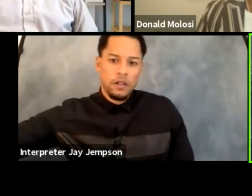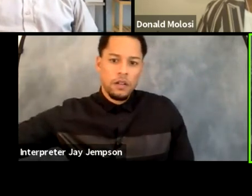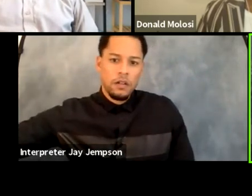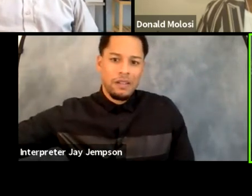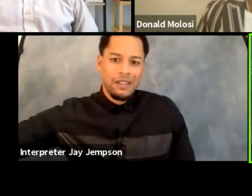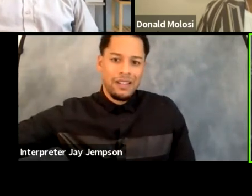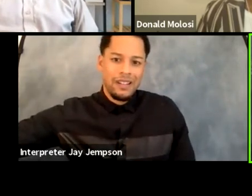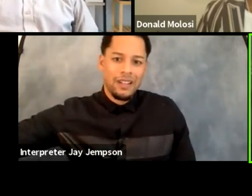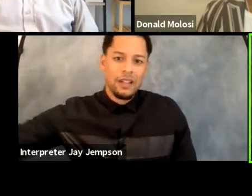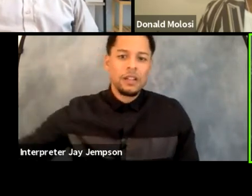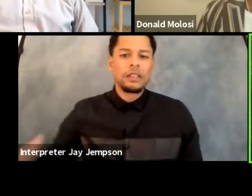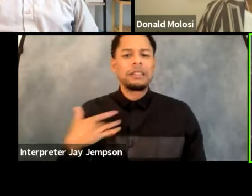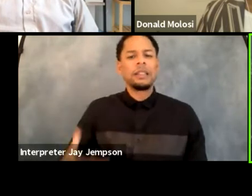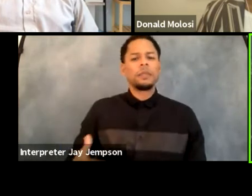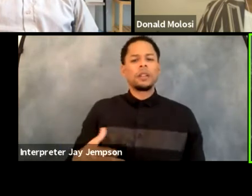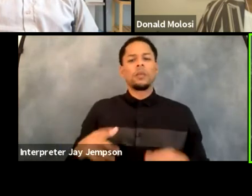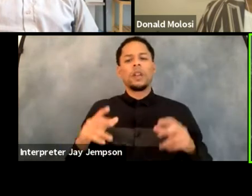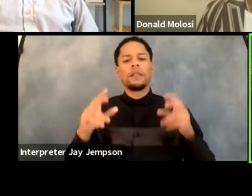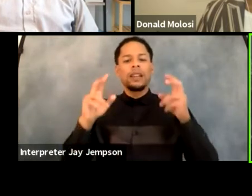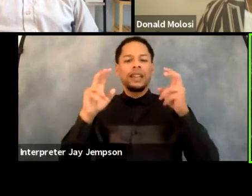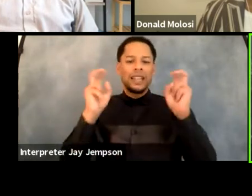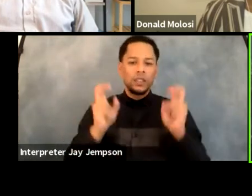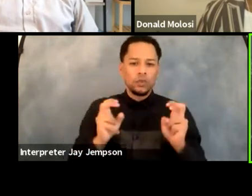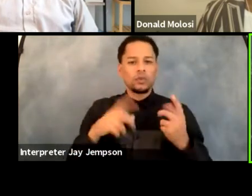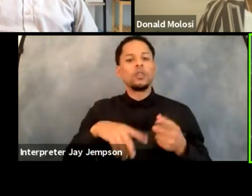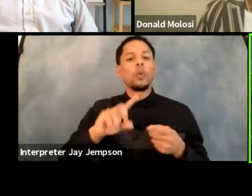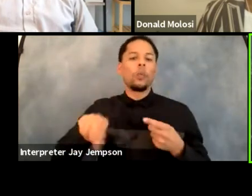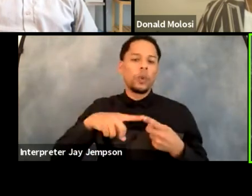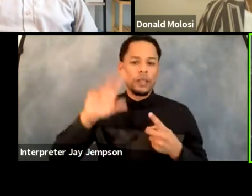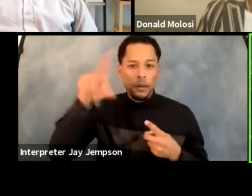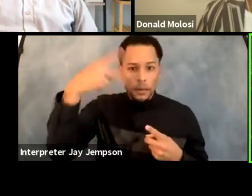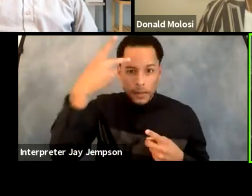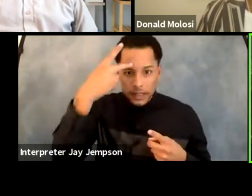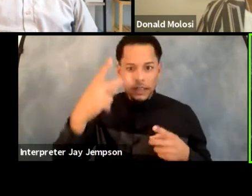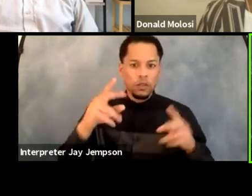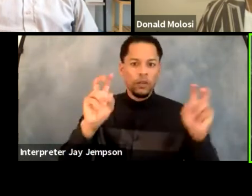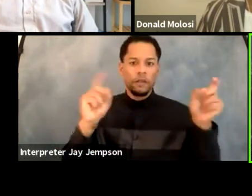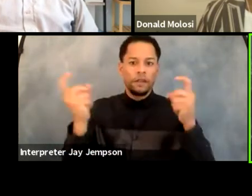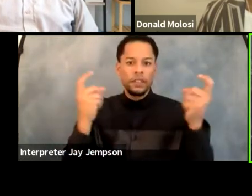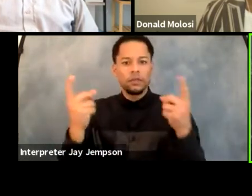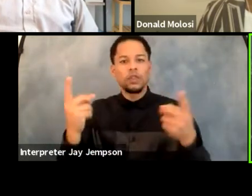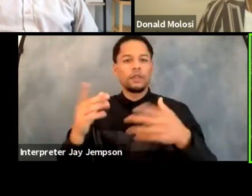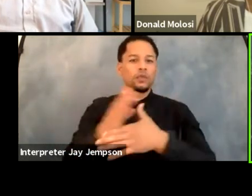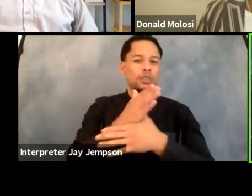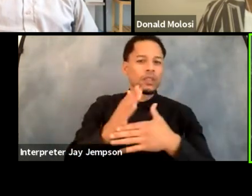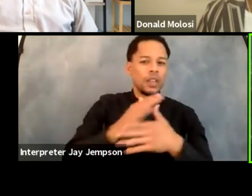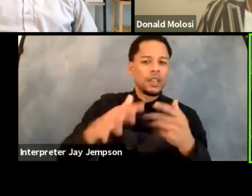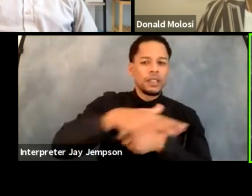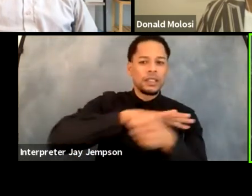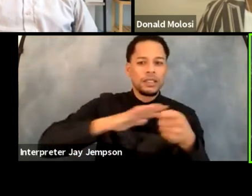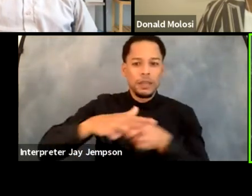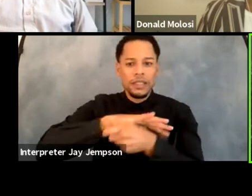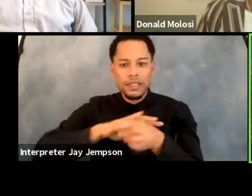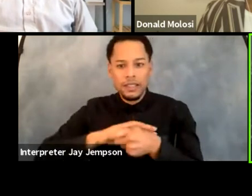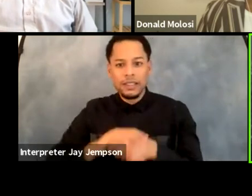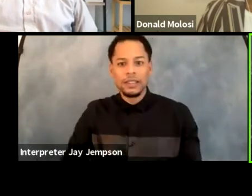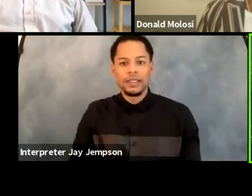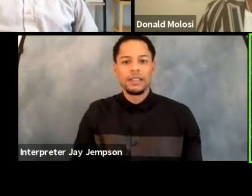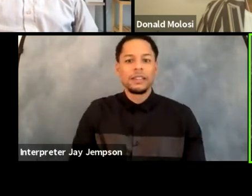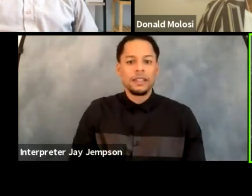issues. So of course, if you're producing plays at that festival, you know that you're constrained with space, and you just have to do it in the space that you're